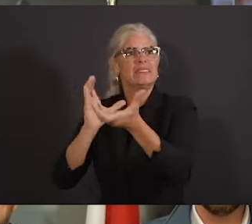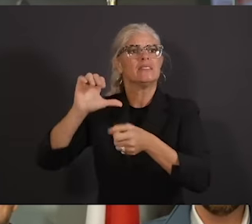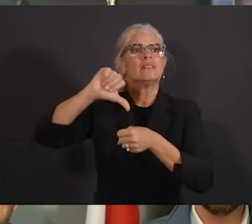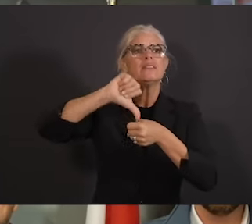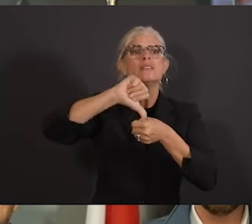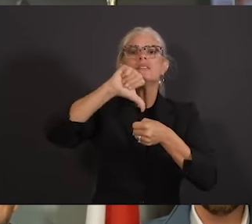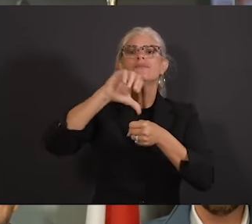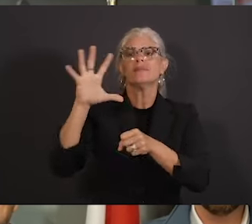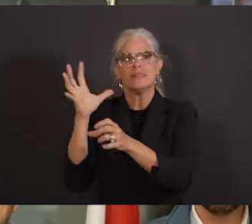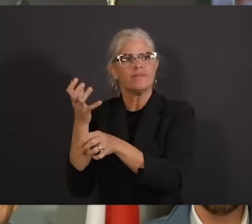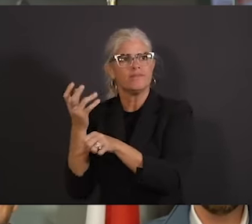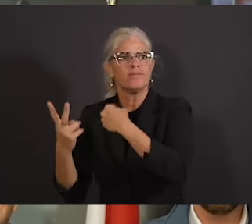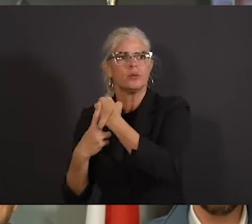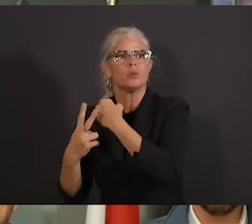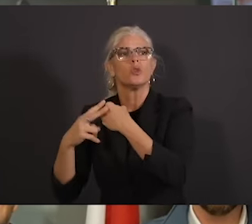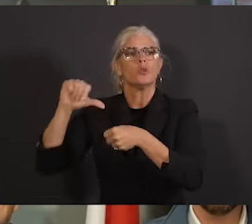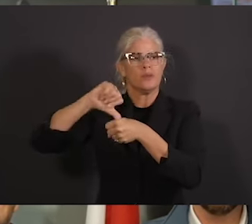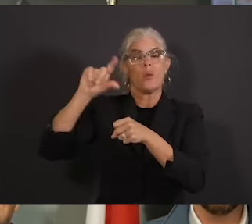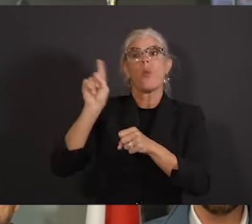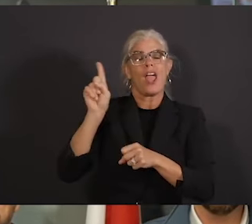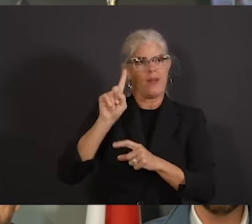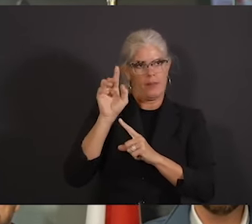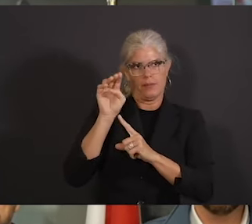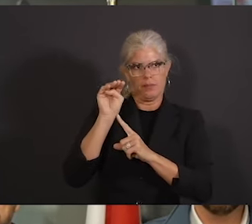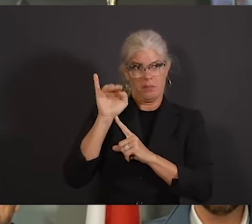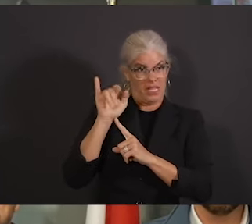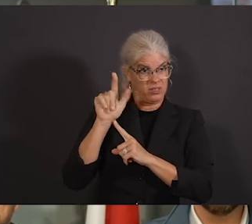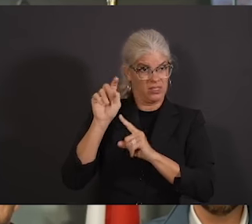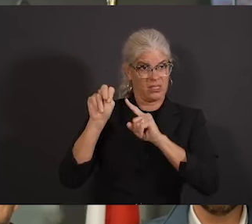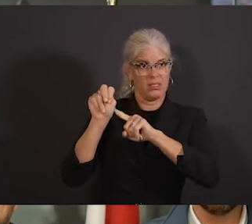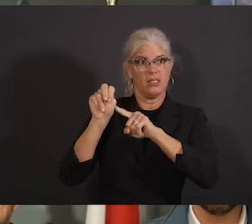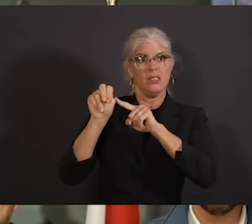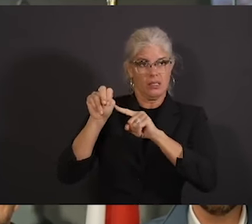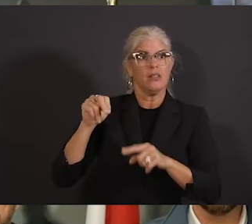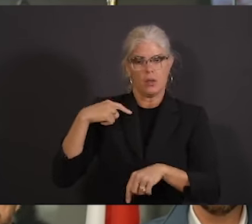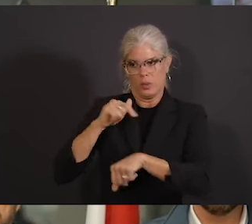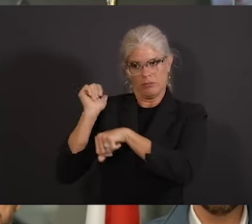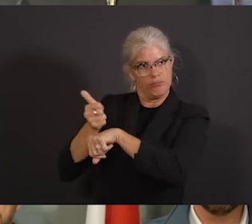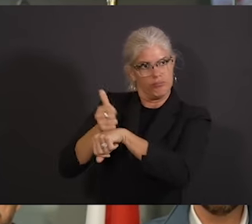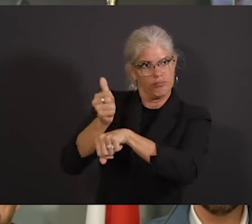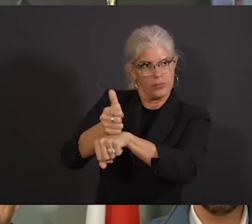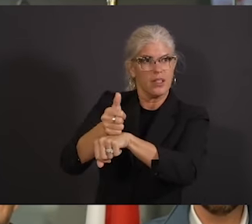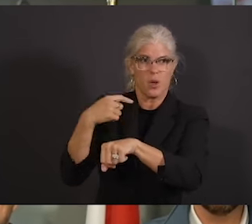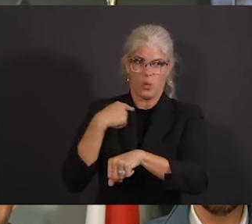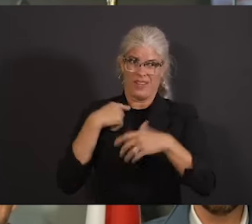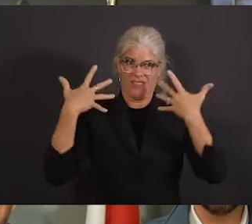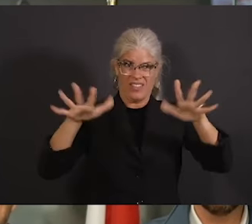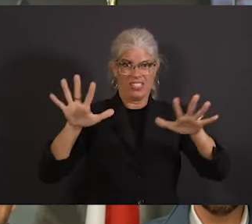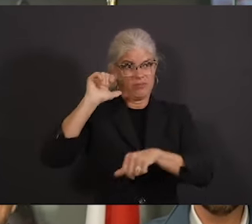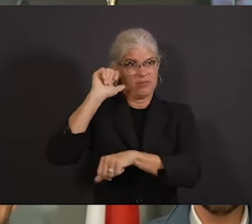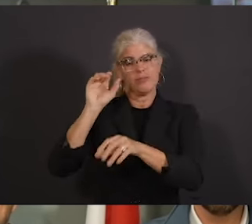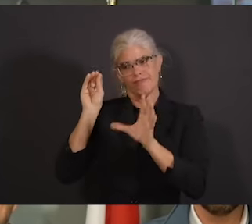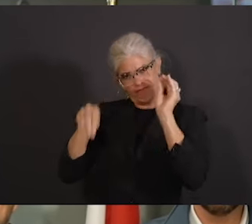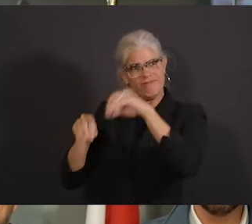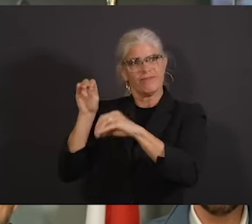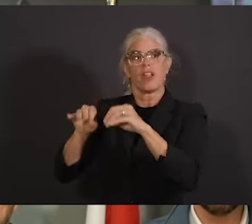it to be utilized as needed. These quantities include 415,000 gallons of diesel,